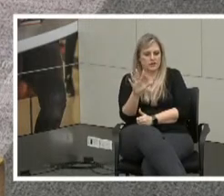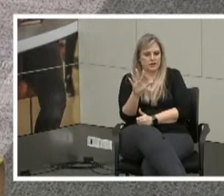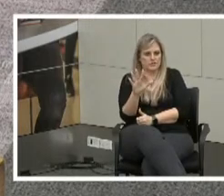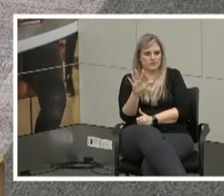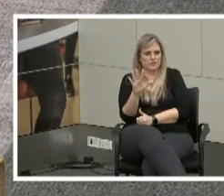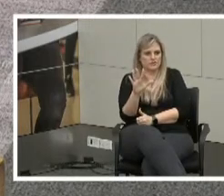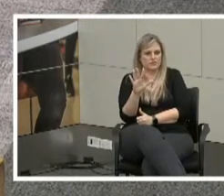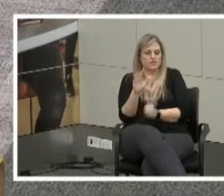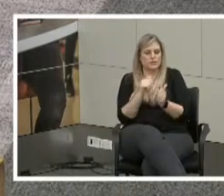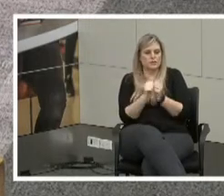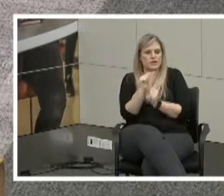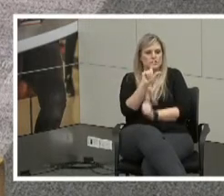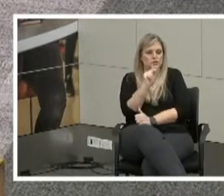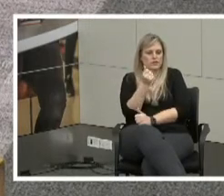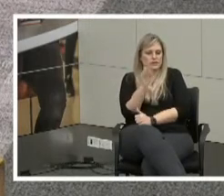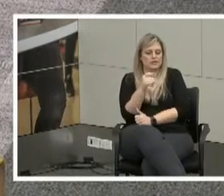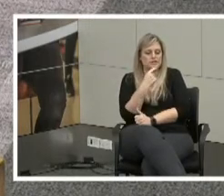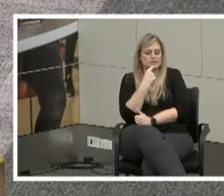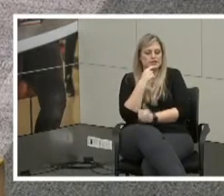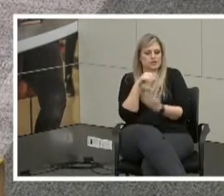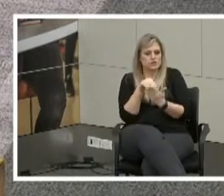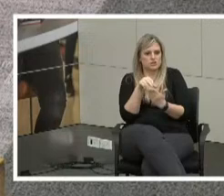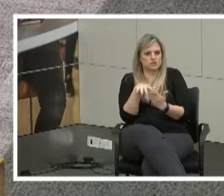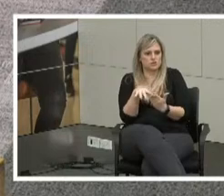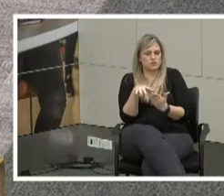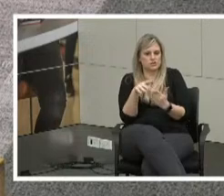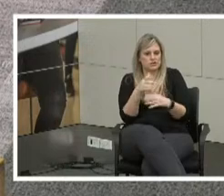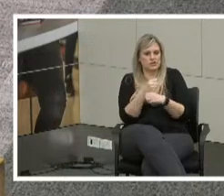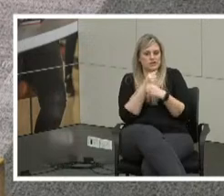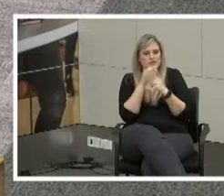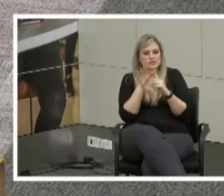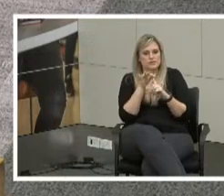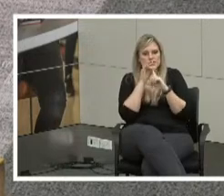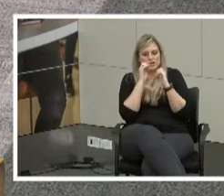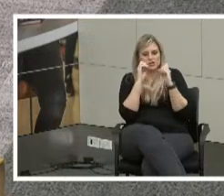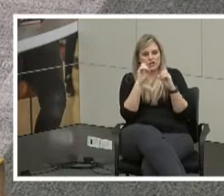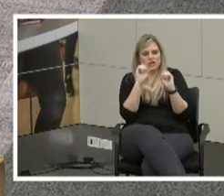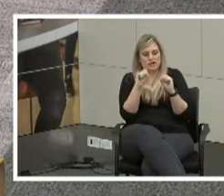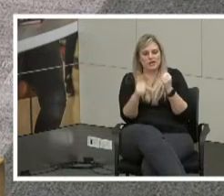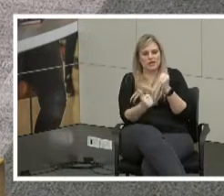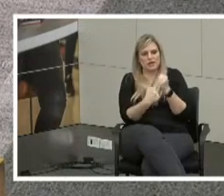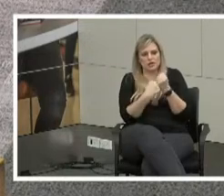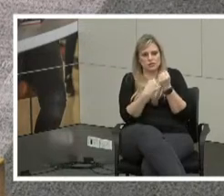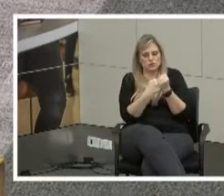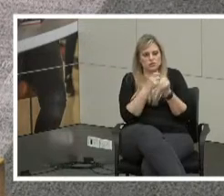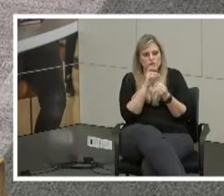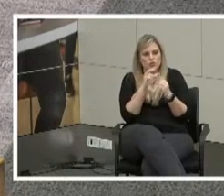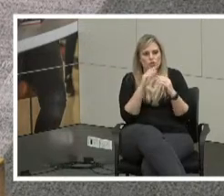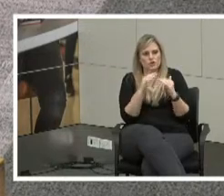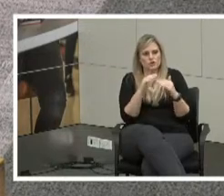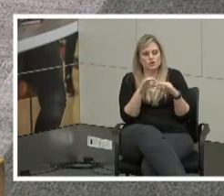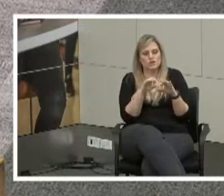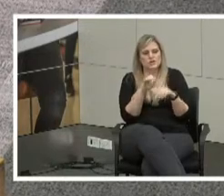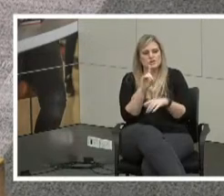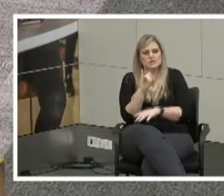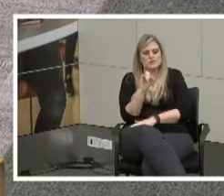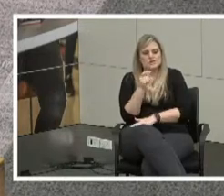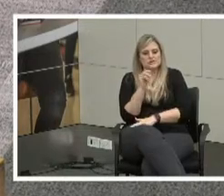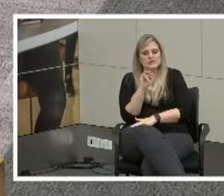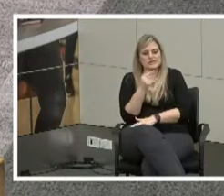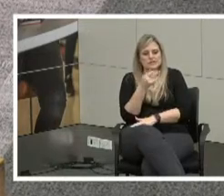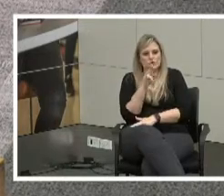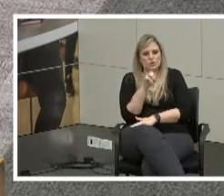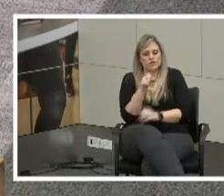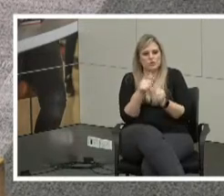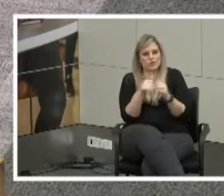2019 which states that children receiving special education services can receive endorsements and or distinguished level diplomas without having